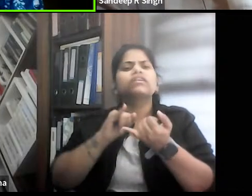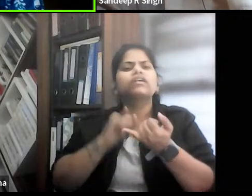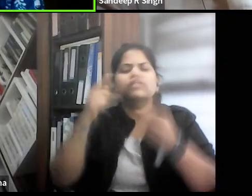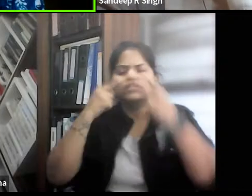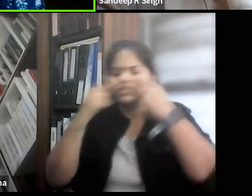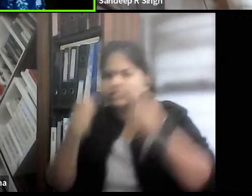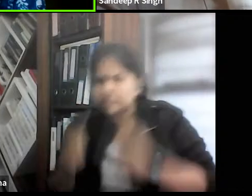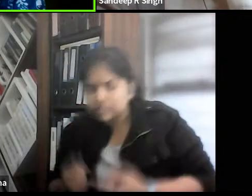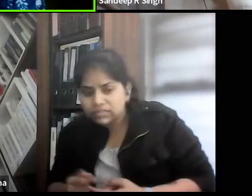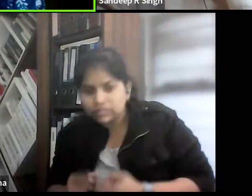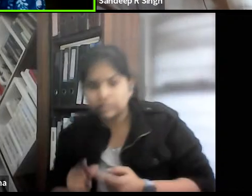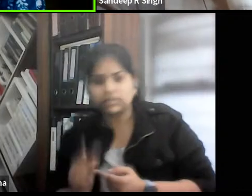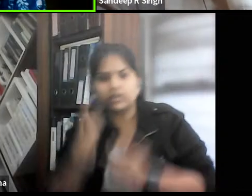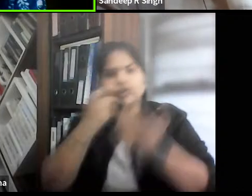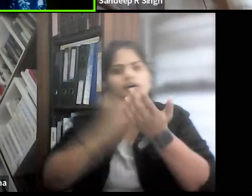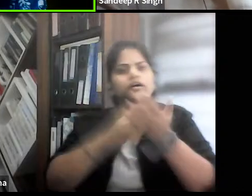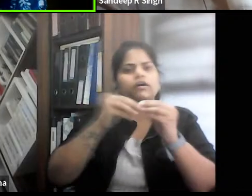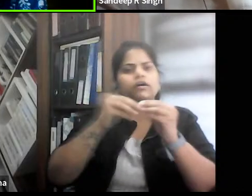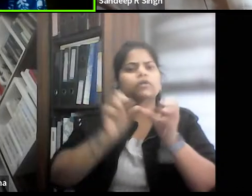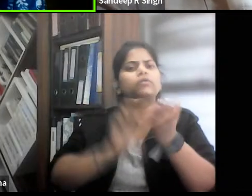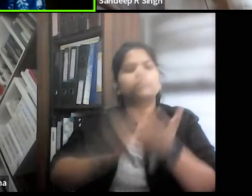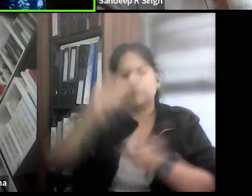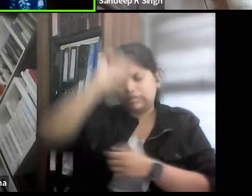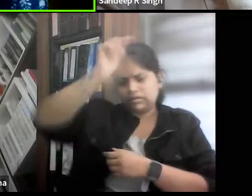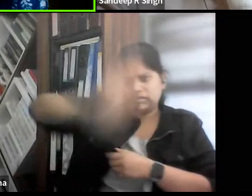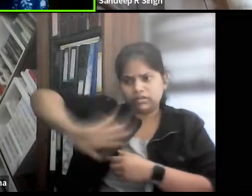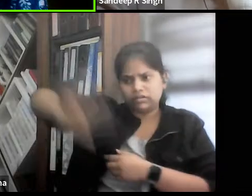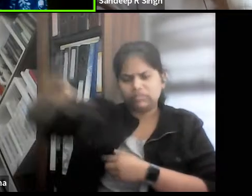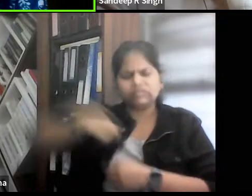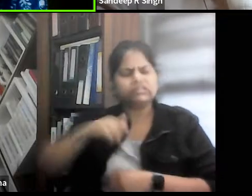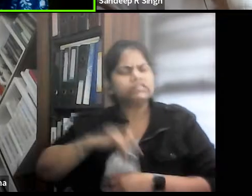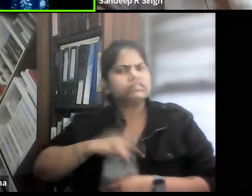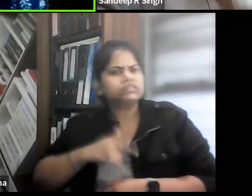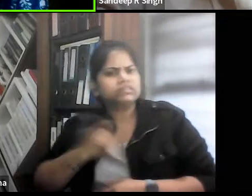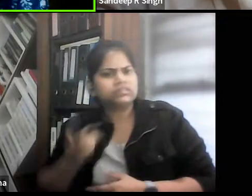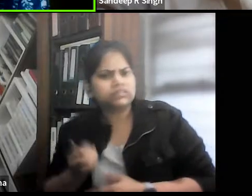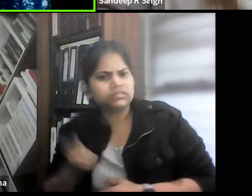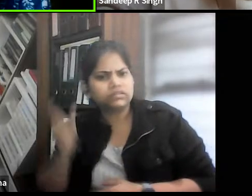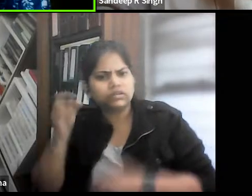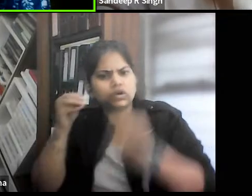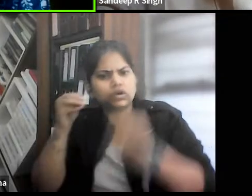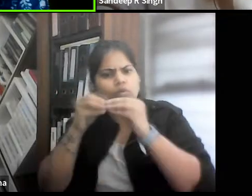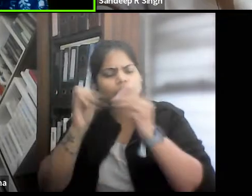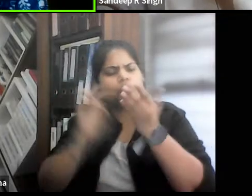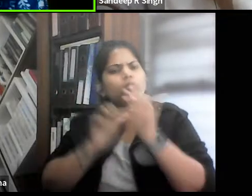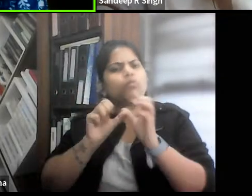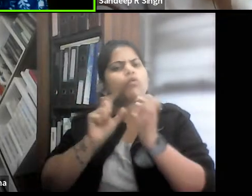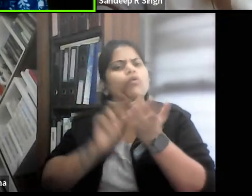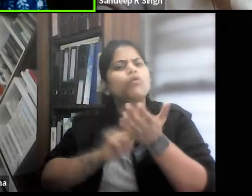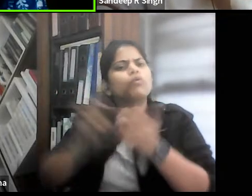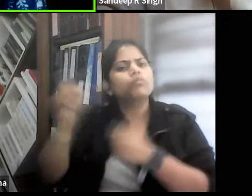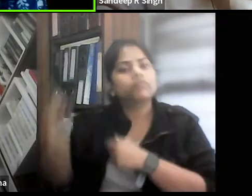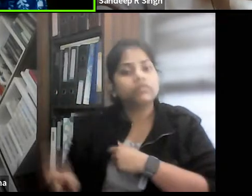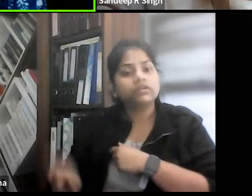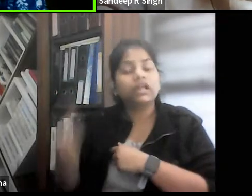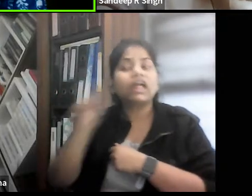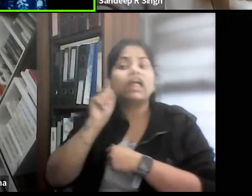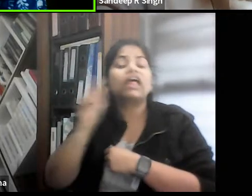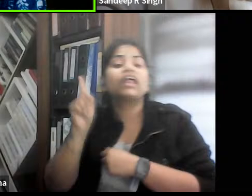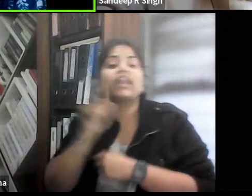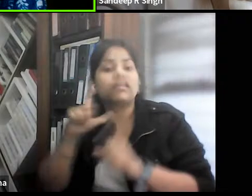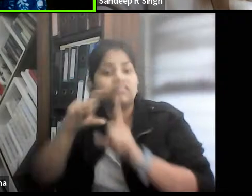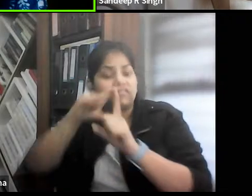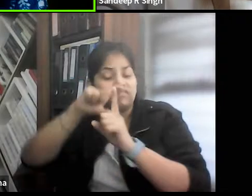in Bangalore, she realizes, and even Bauman and Murray in their study also, they find a deaf culture, distinctive